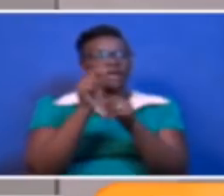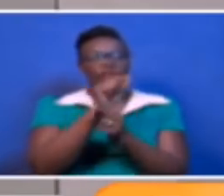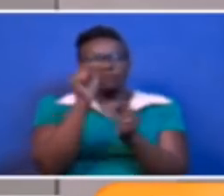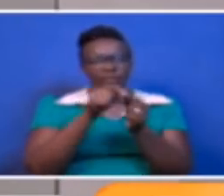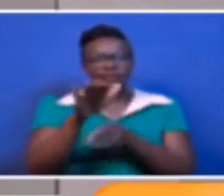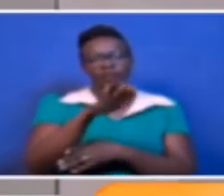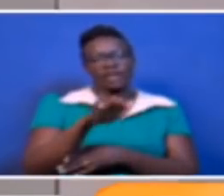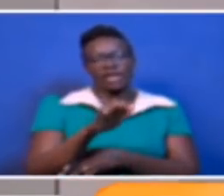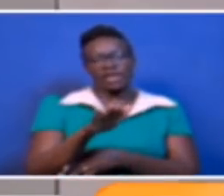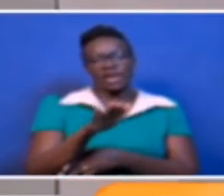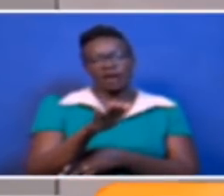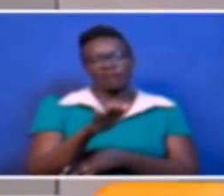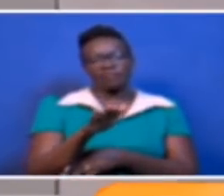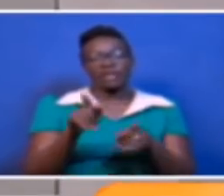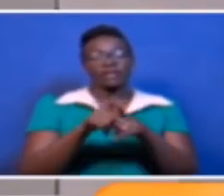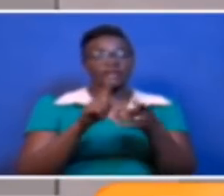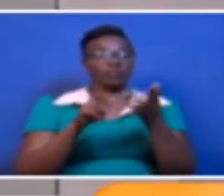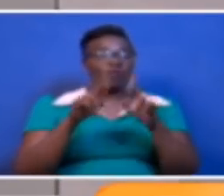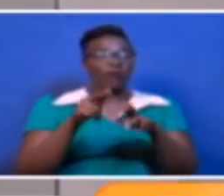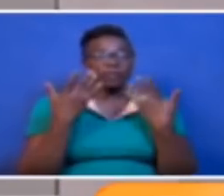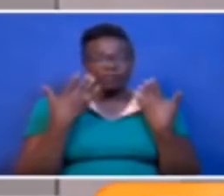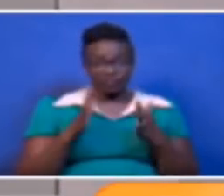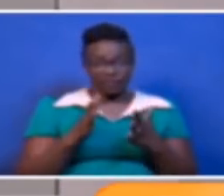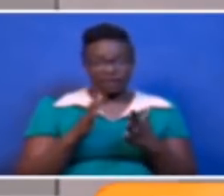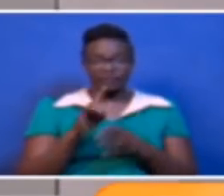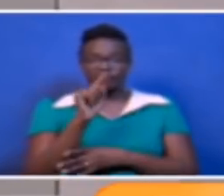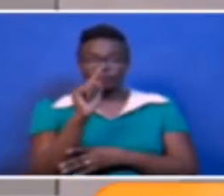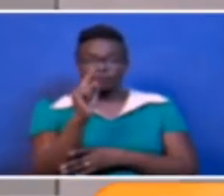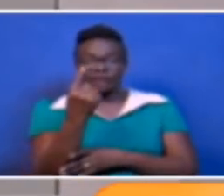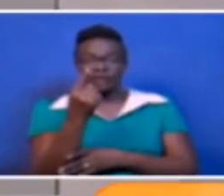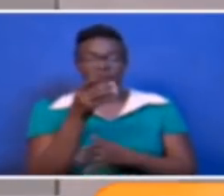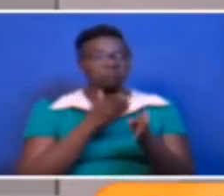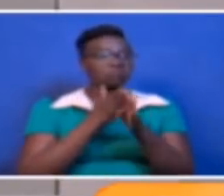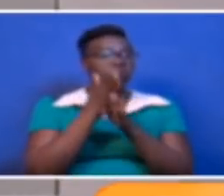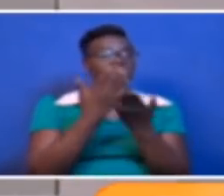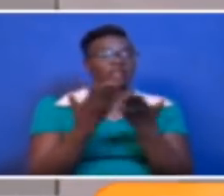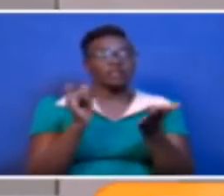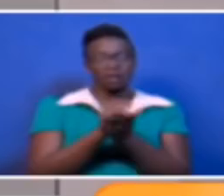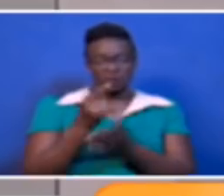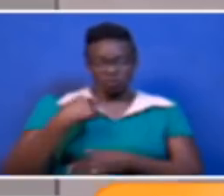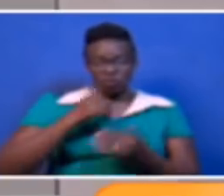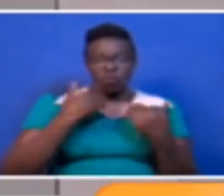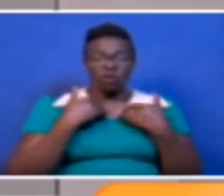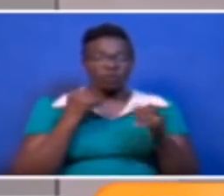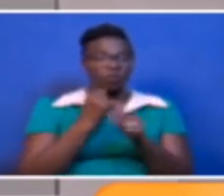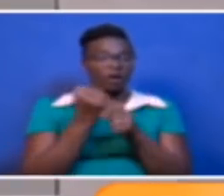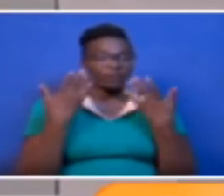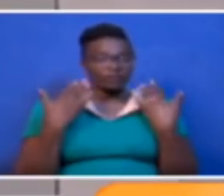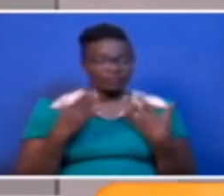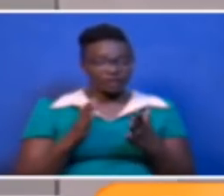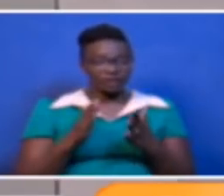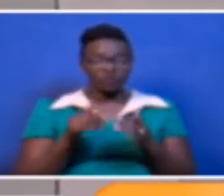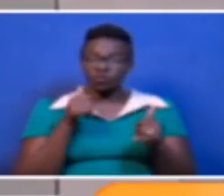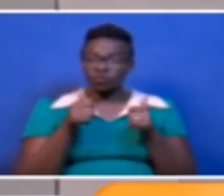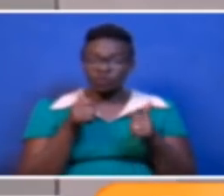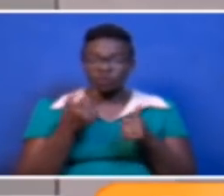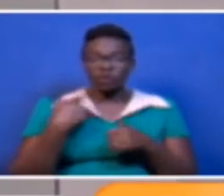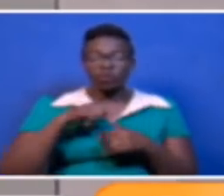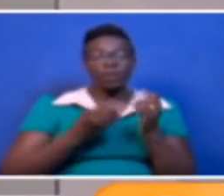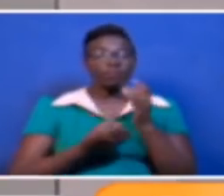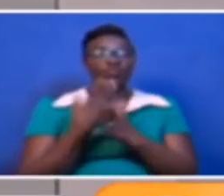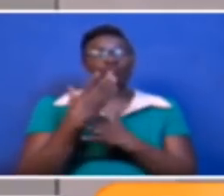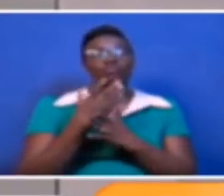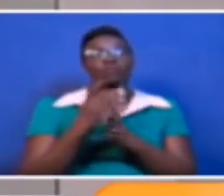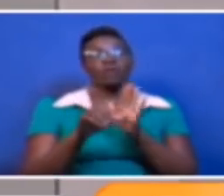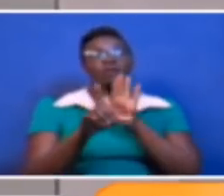And what has happened is that the major thing that we have done, we have come up with